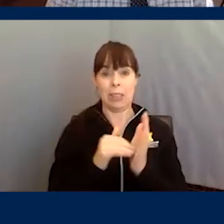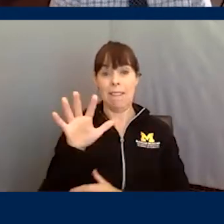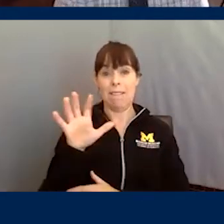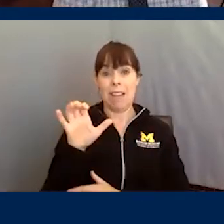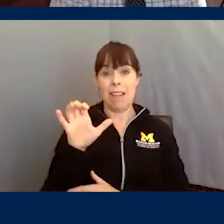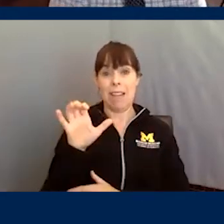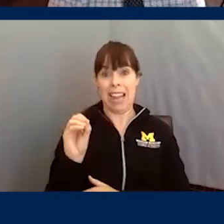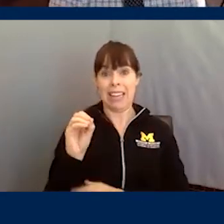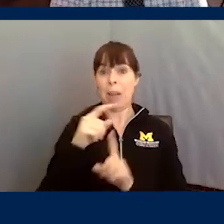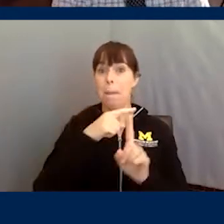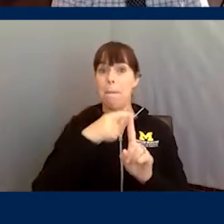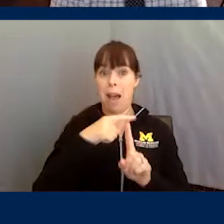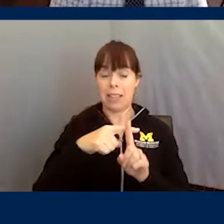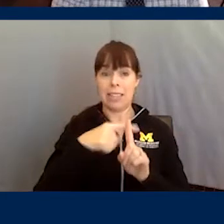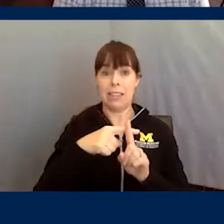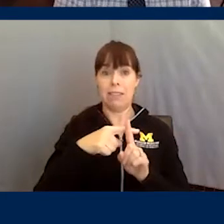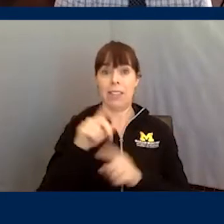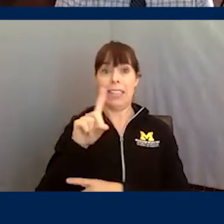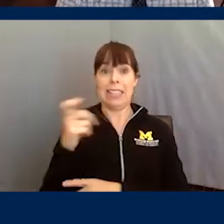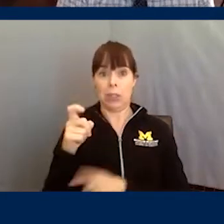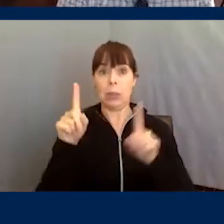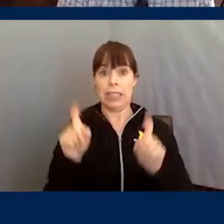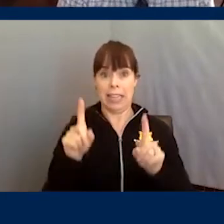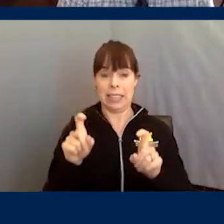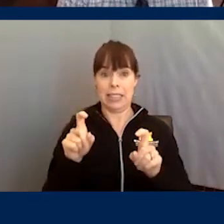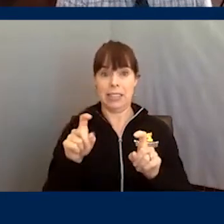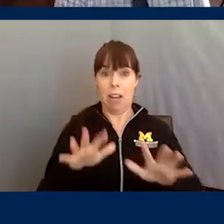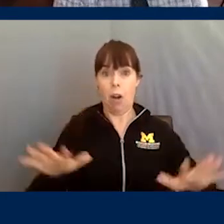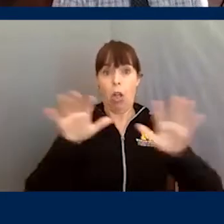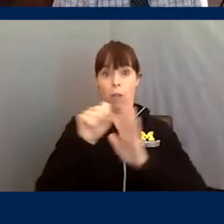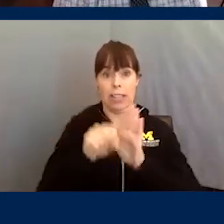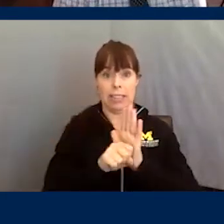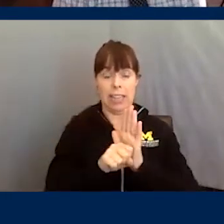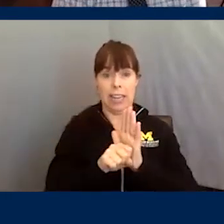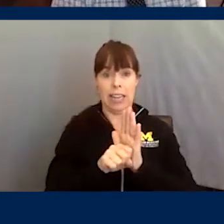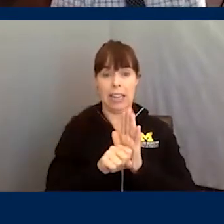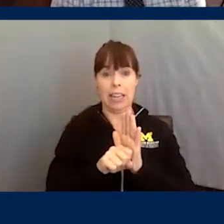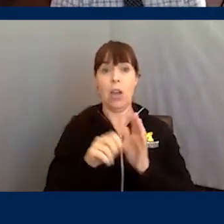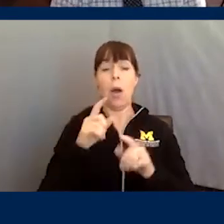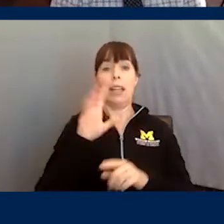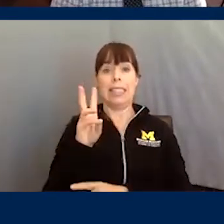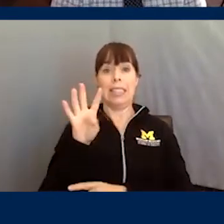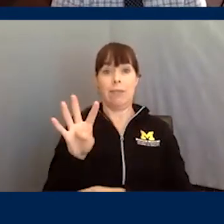839,590 positive diagnostic tests in the state of Michigan, with